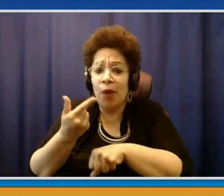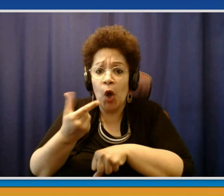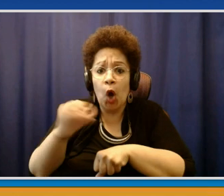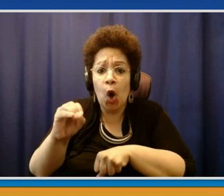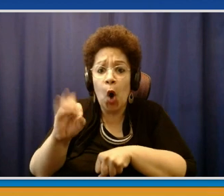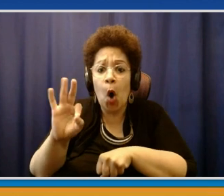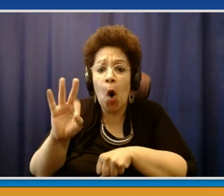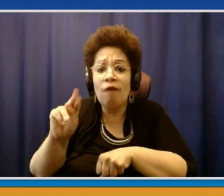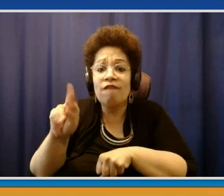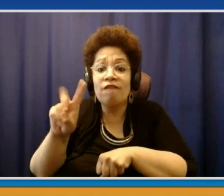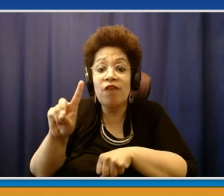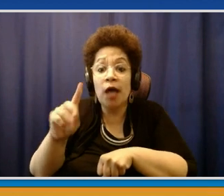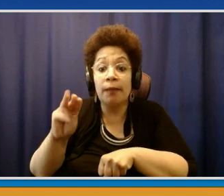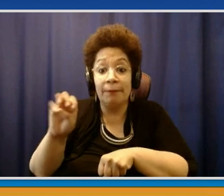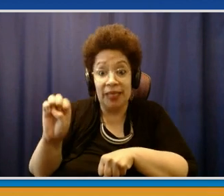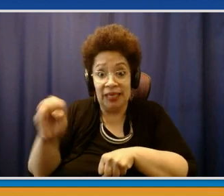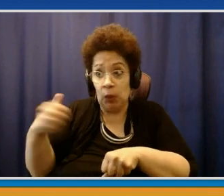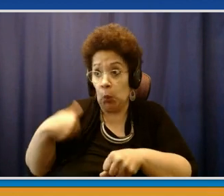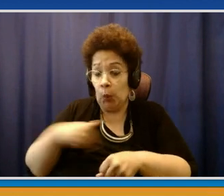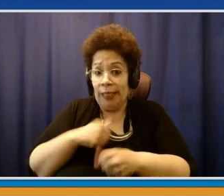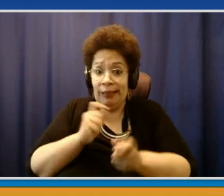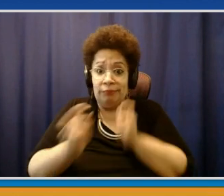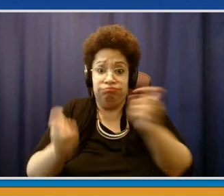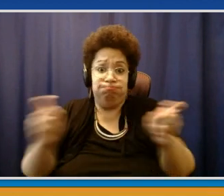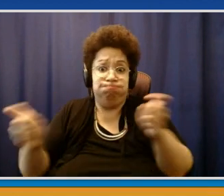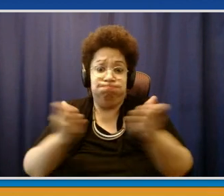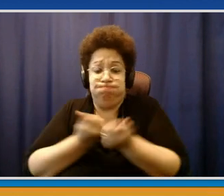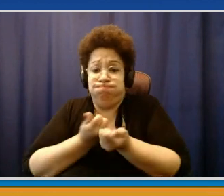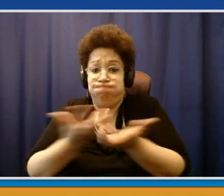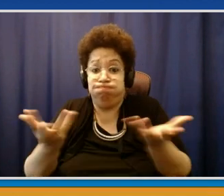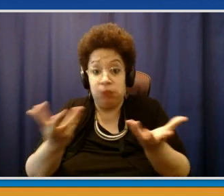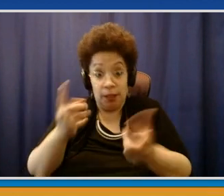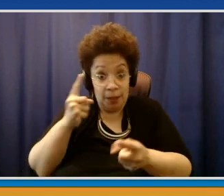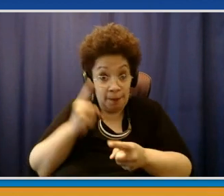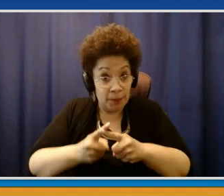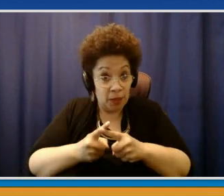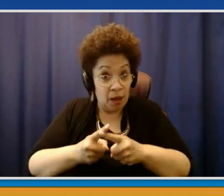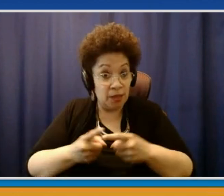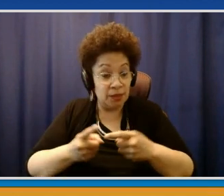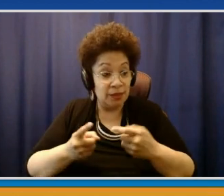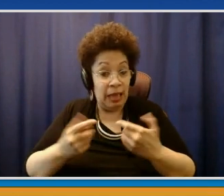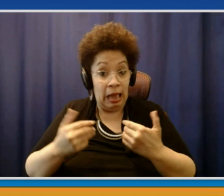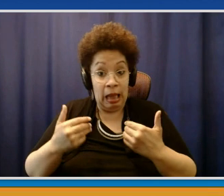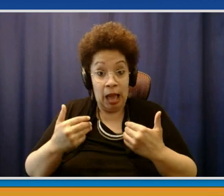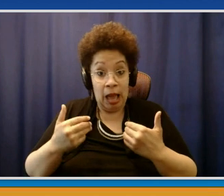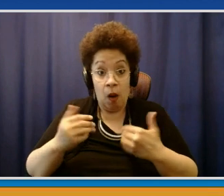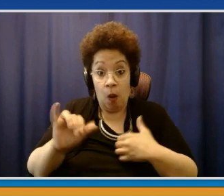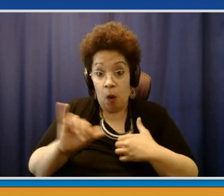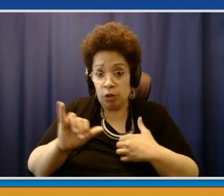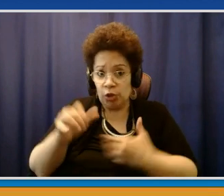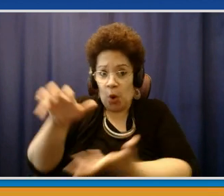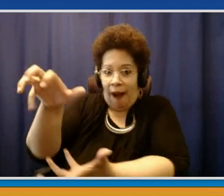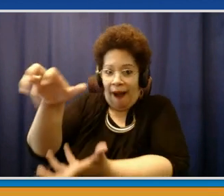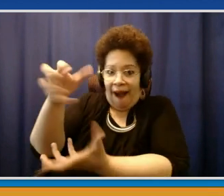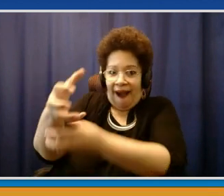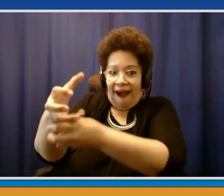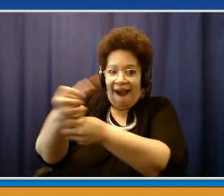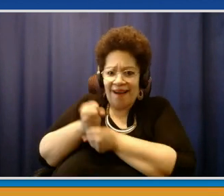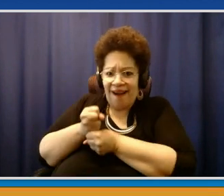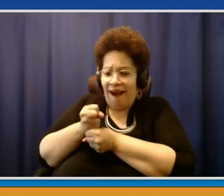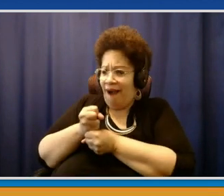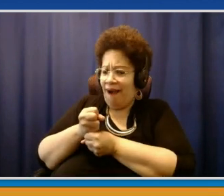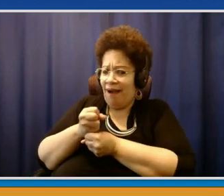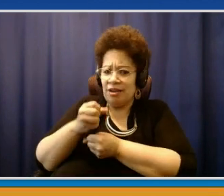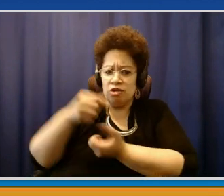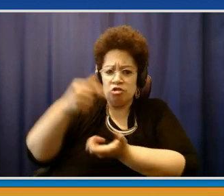150 cars, I probably shouldn't say it, but I got a bunch of bags from the county, I'm not sure what they said on the outside, they were green bags, I got it from the planning department. And we use those to